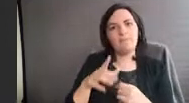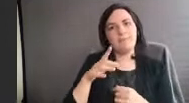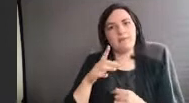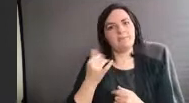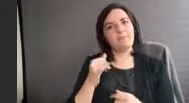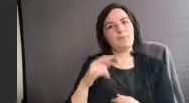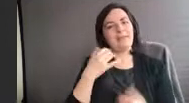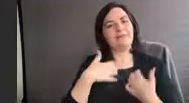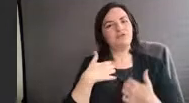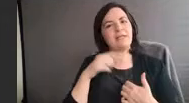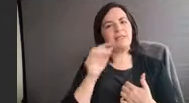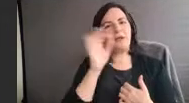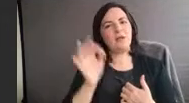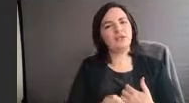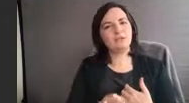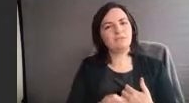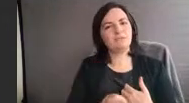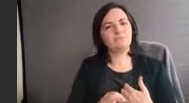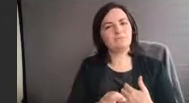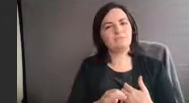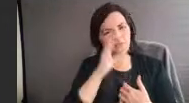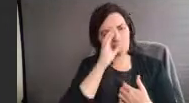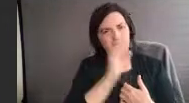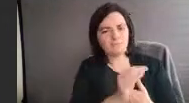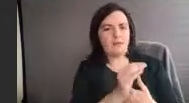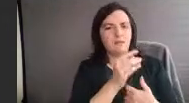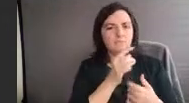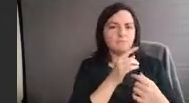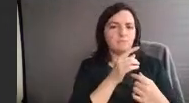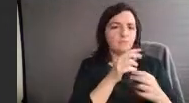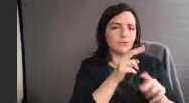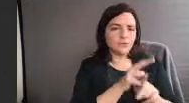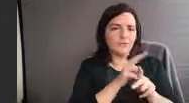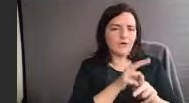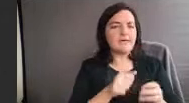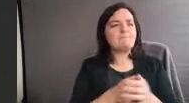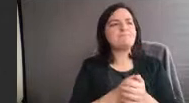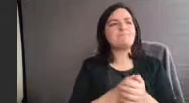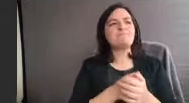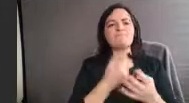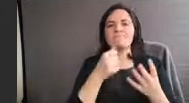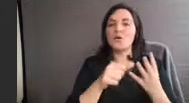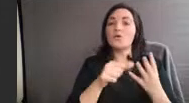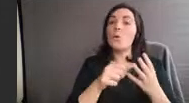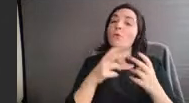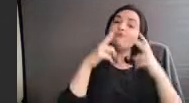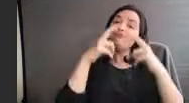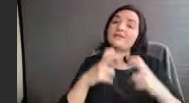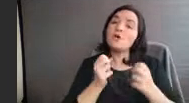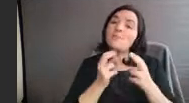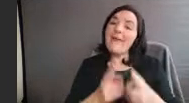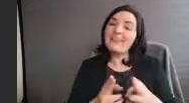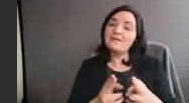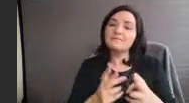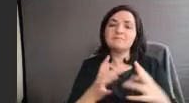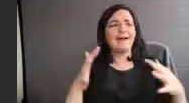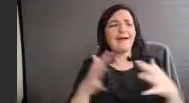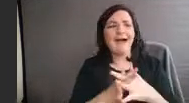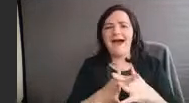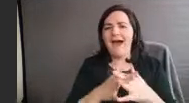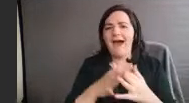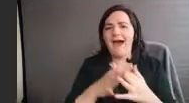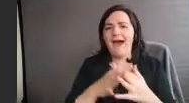You're going to start to talk about your research methods. So the research methods are all about how you're going to gather the